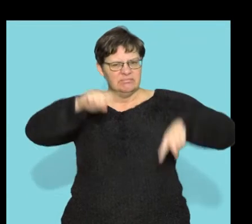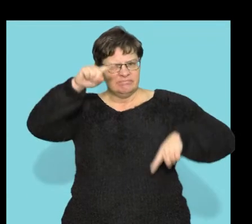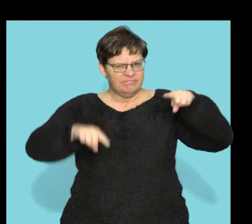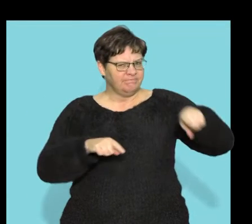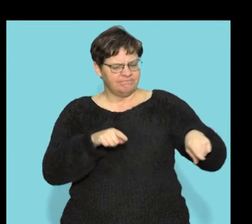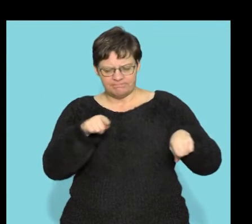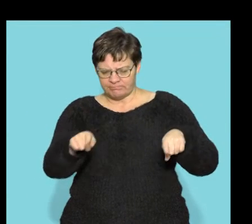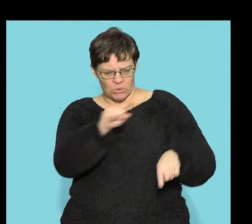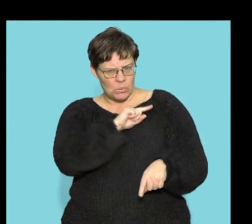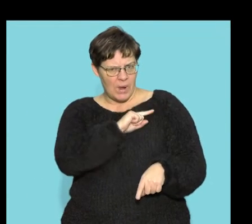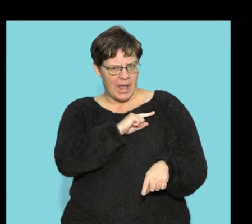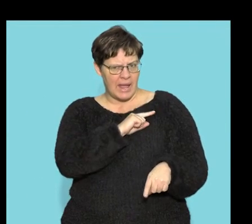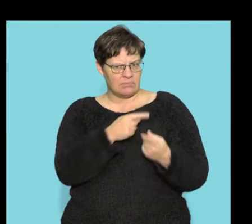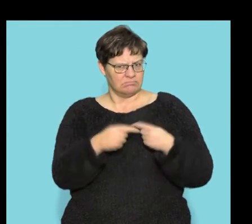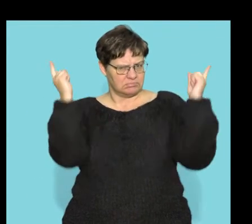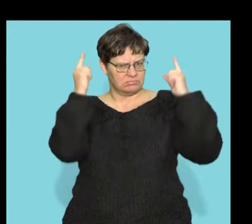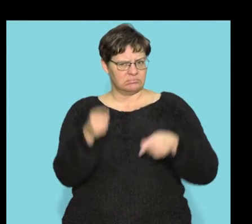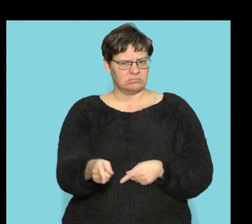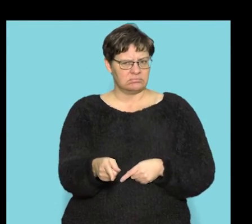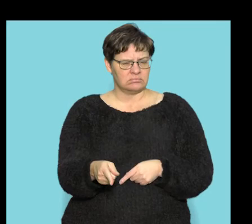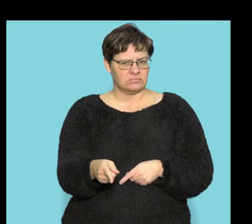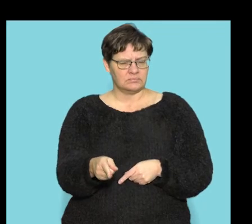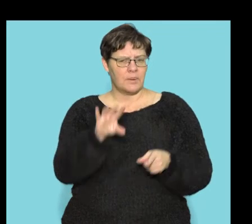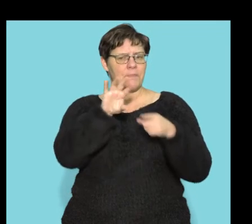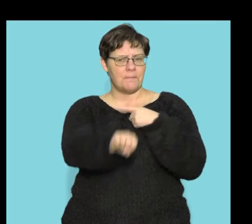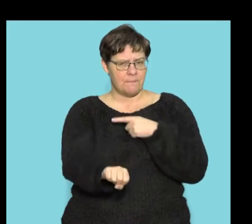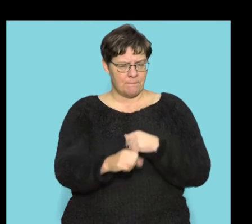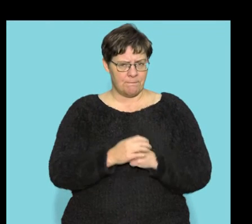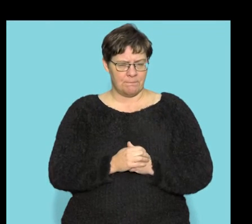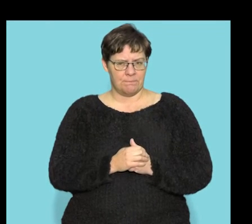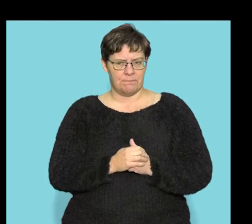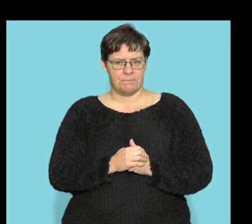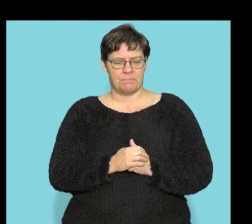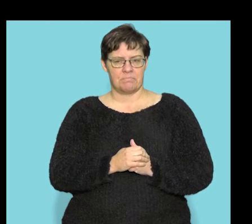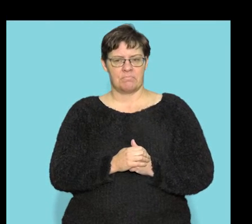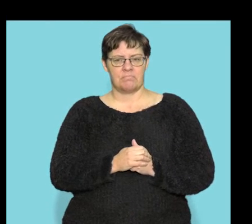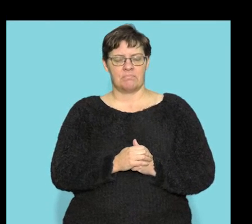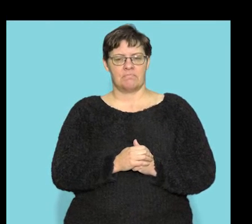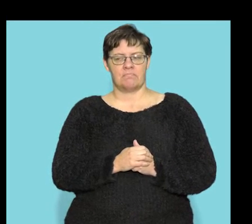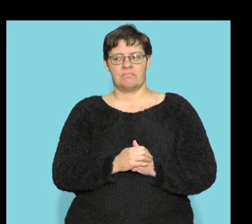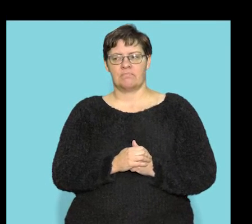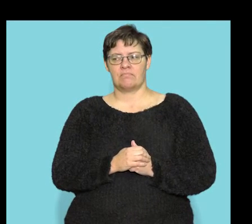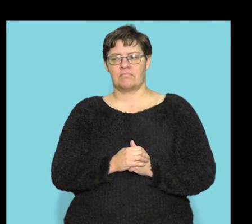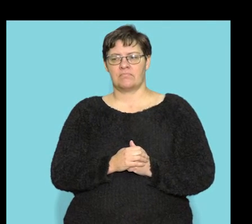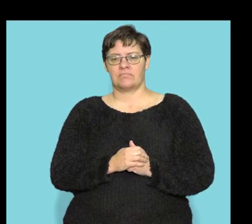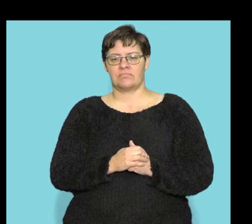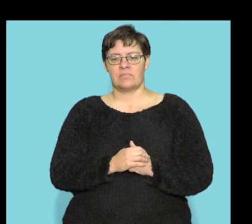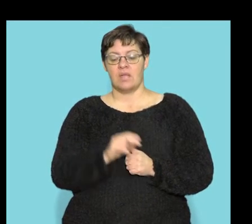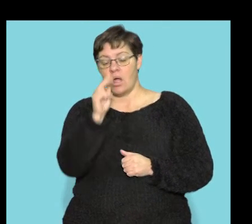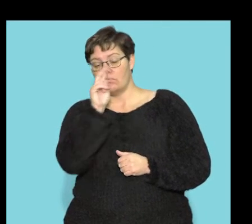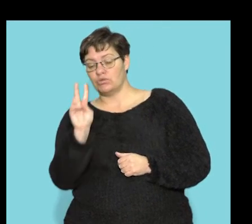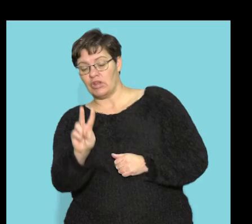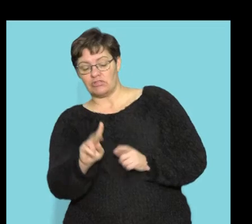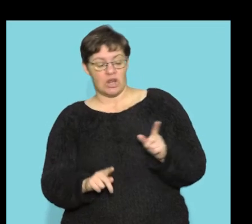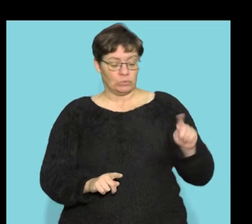very, very important. To determine variances between projections